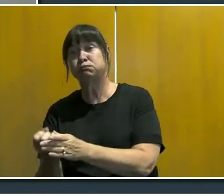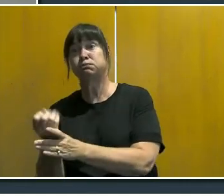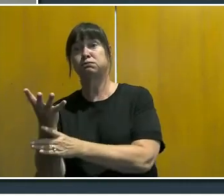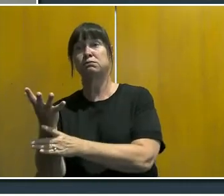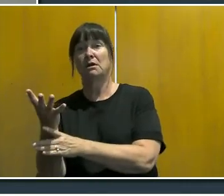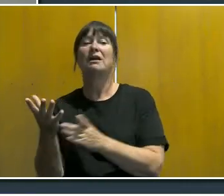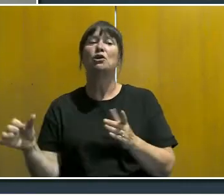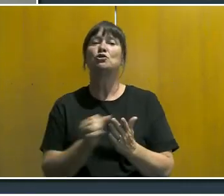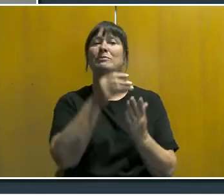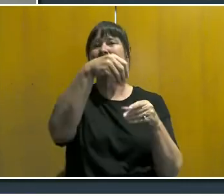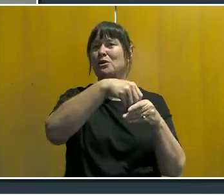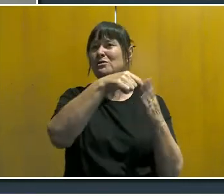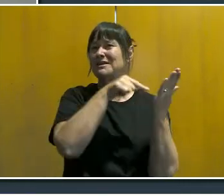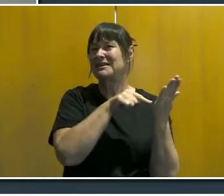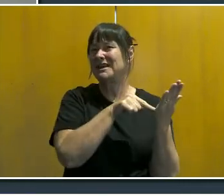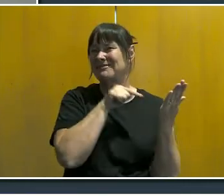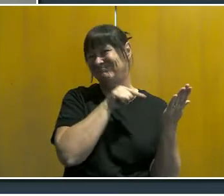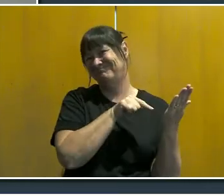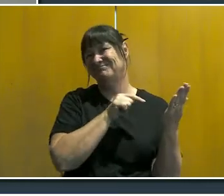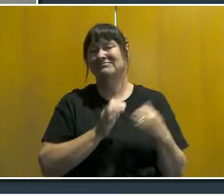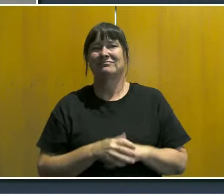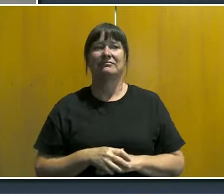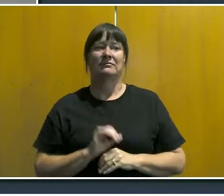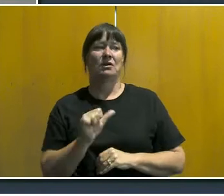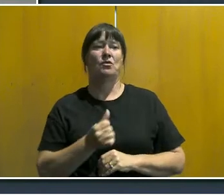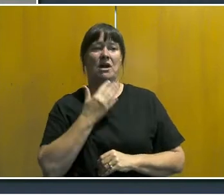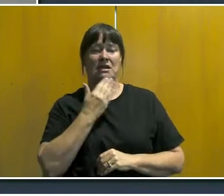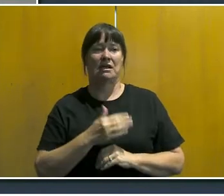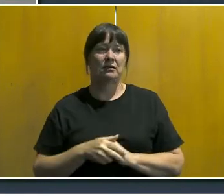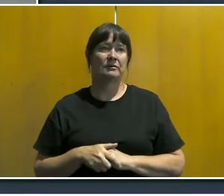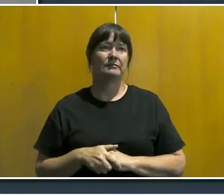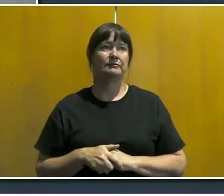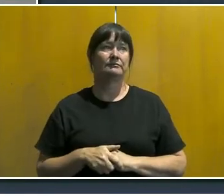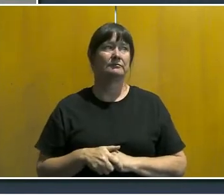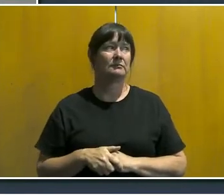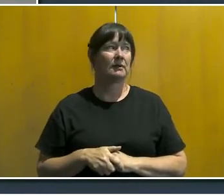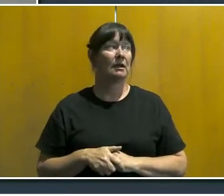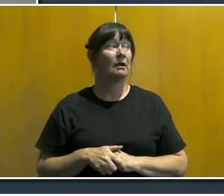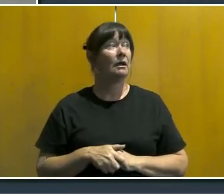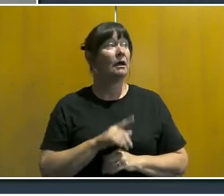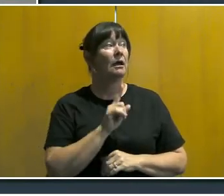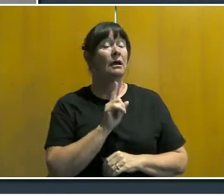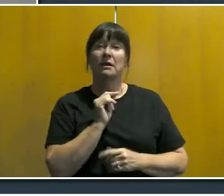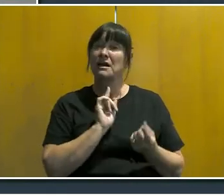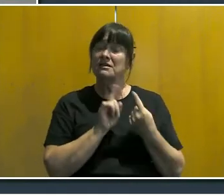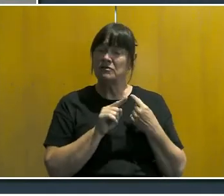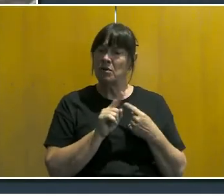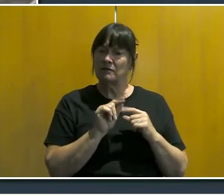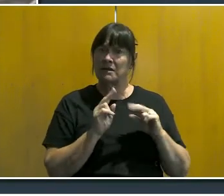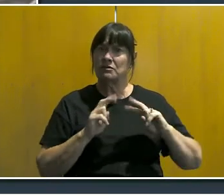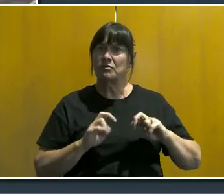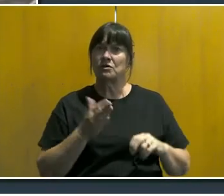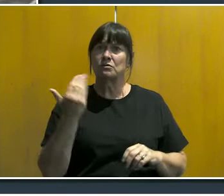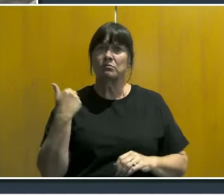it's specifically in there as a remission. Thank you very much. Could I just respond to that, because I've done a bit of research